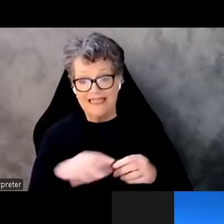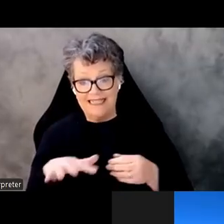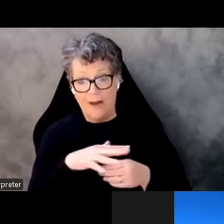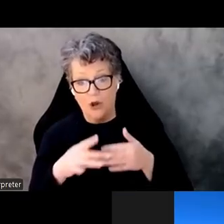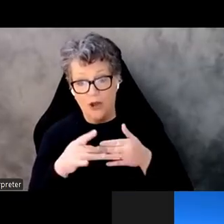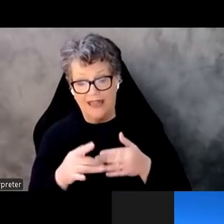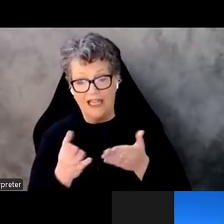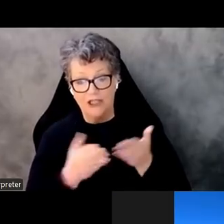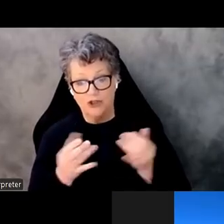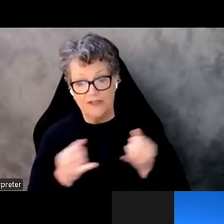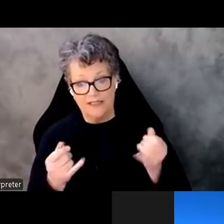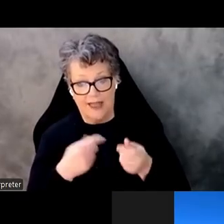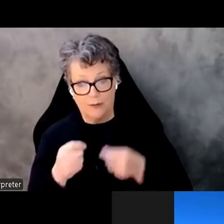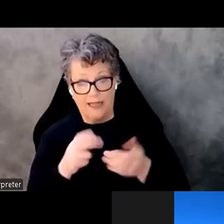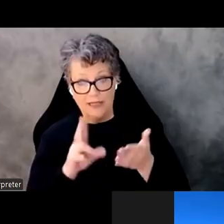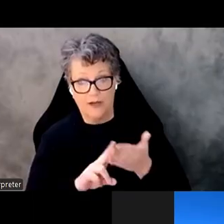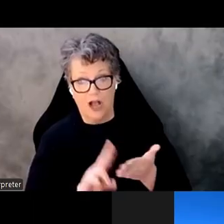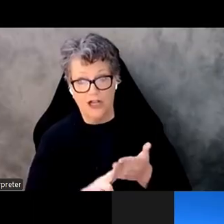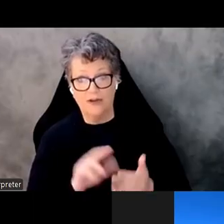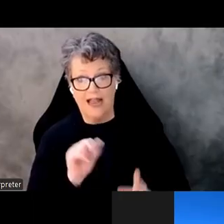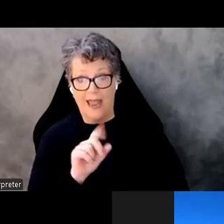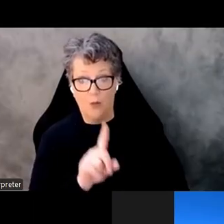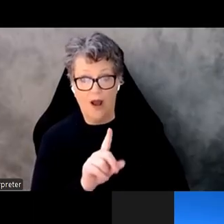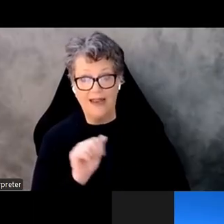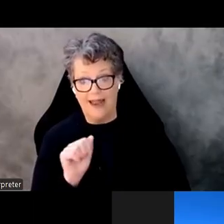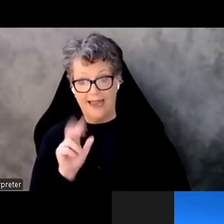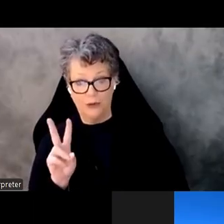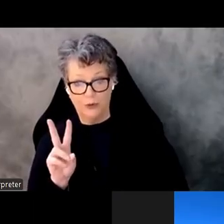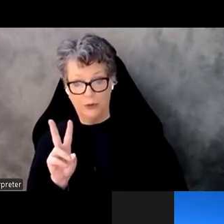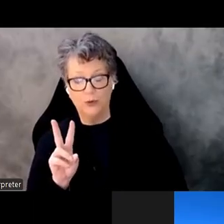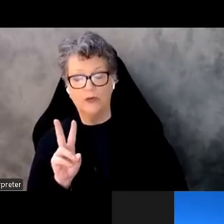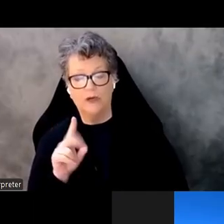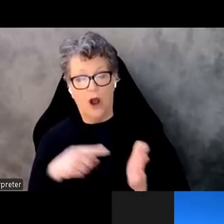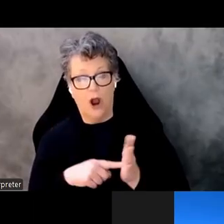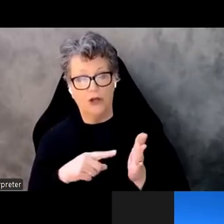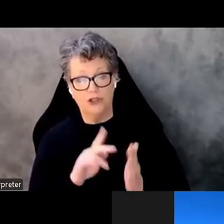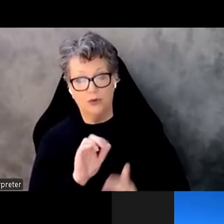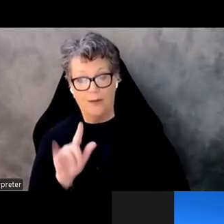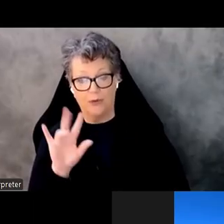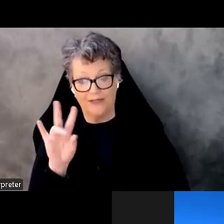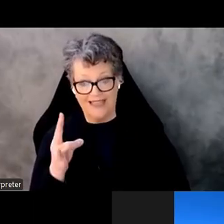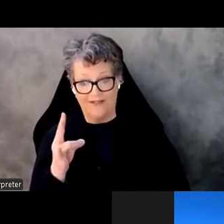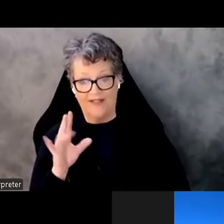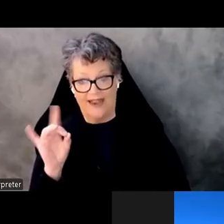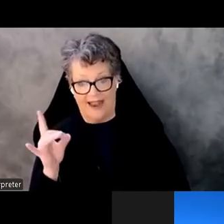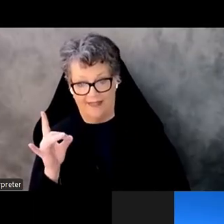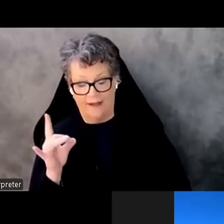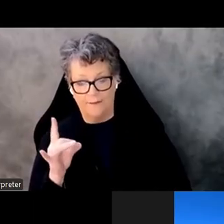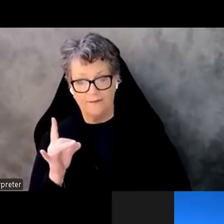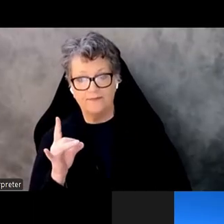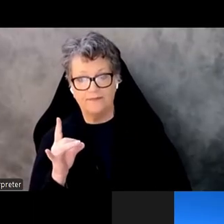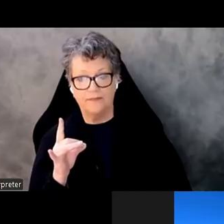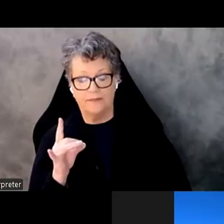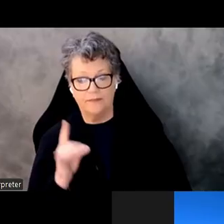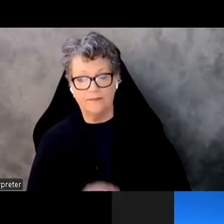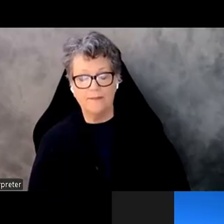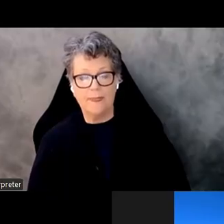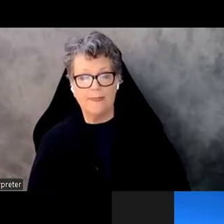line replacement contracts, A1 and A2, are due April 7th and April 8th,